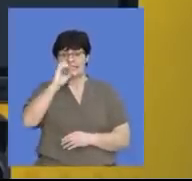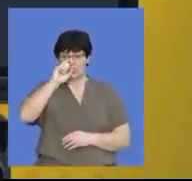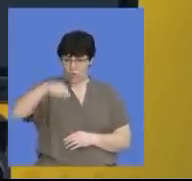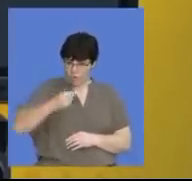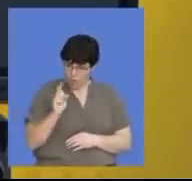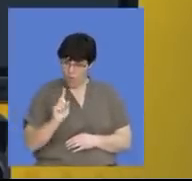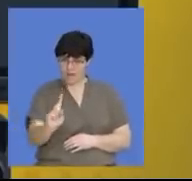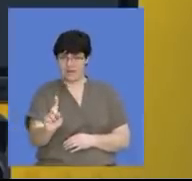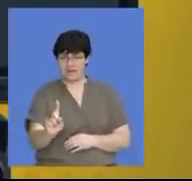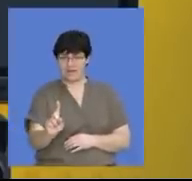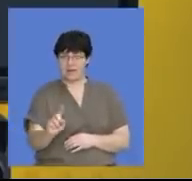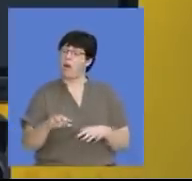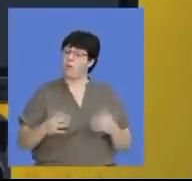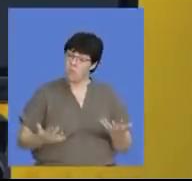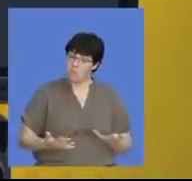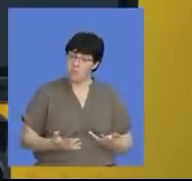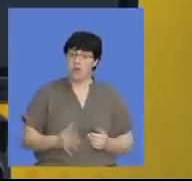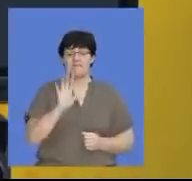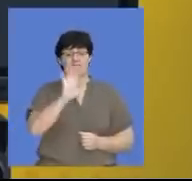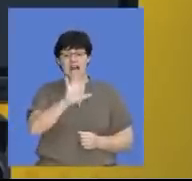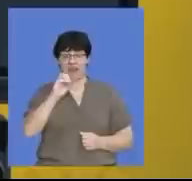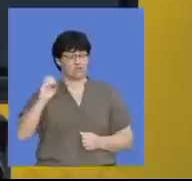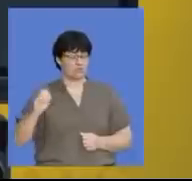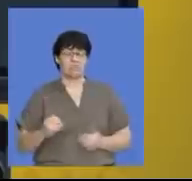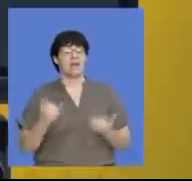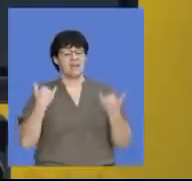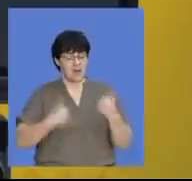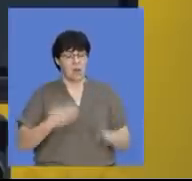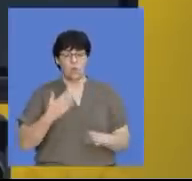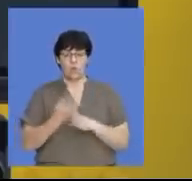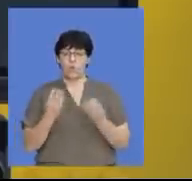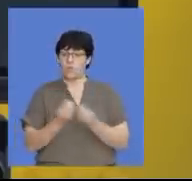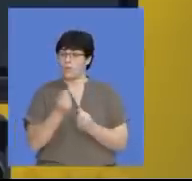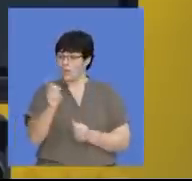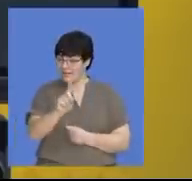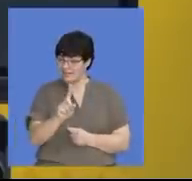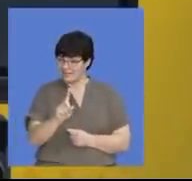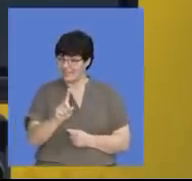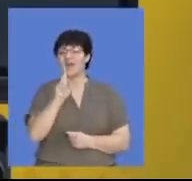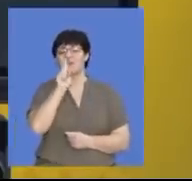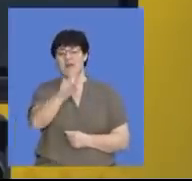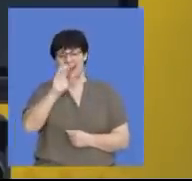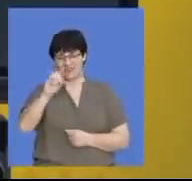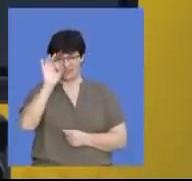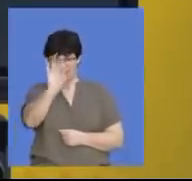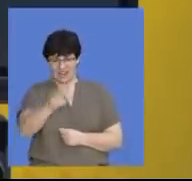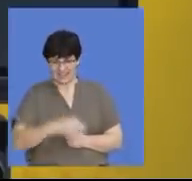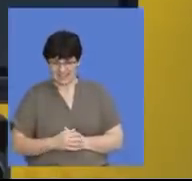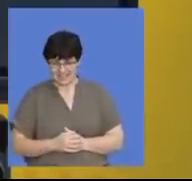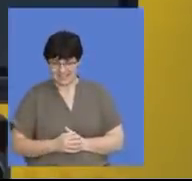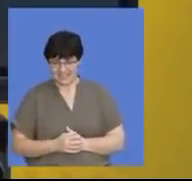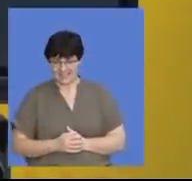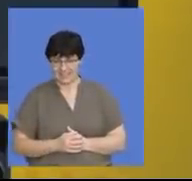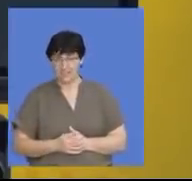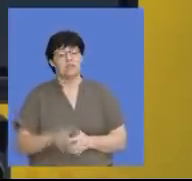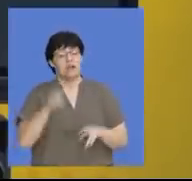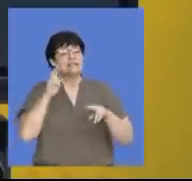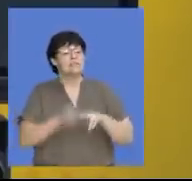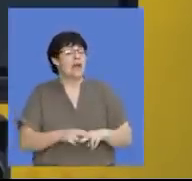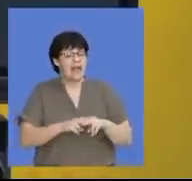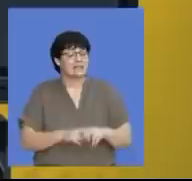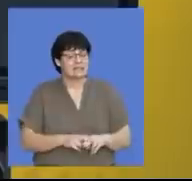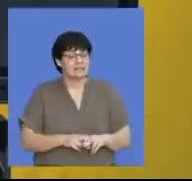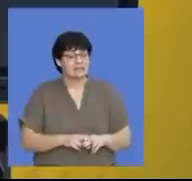0.1. And instead of working with 500, I'd be working with, correct, 100. It all depends on